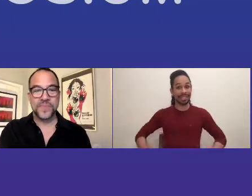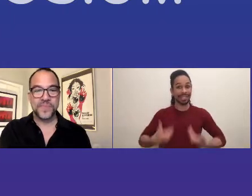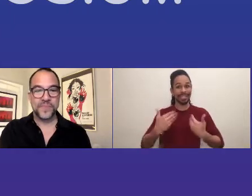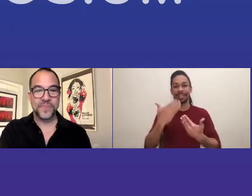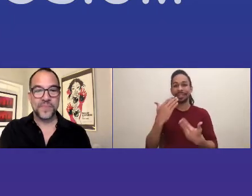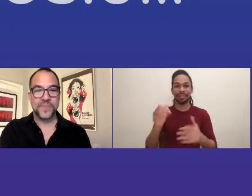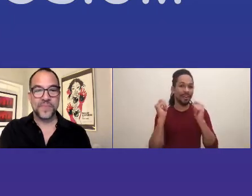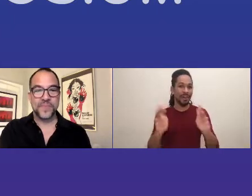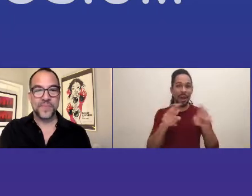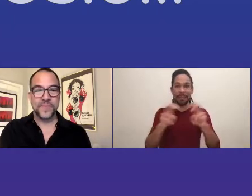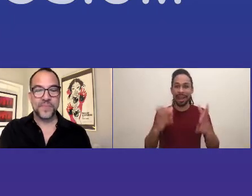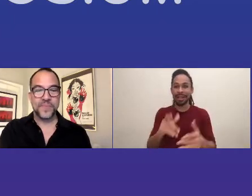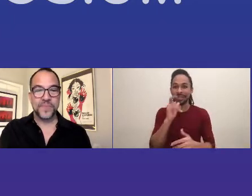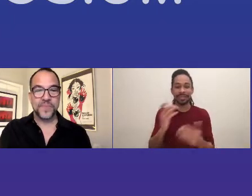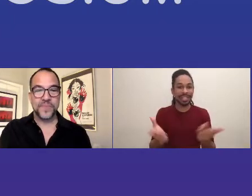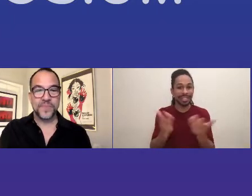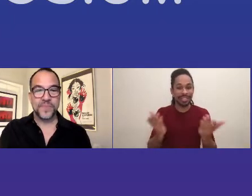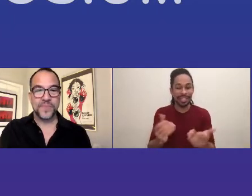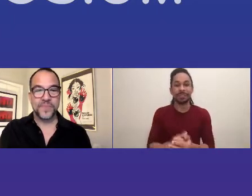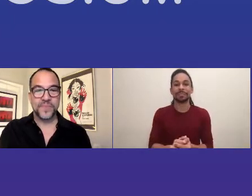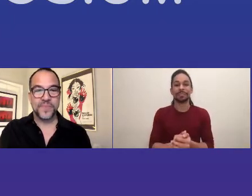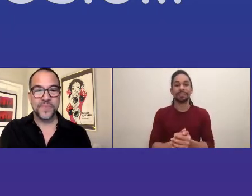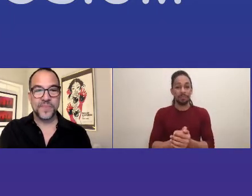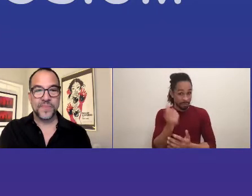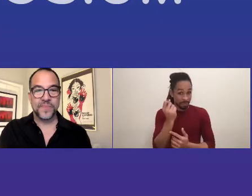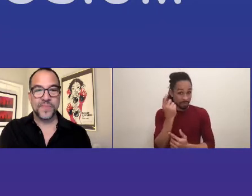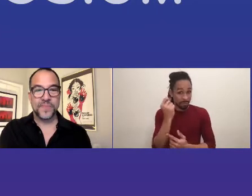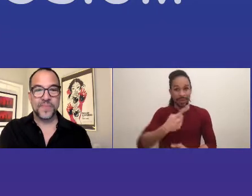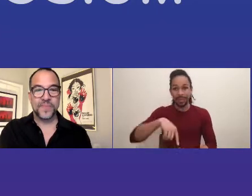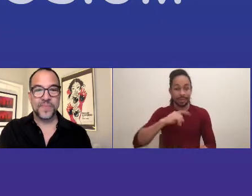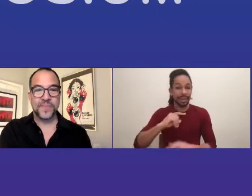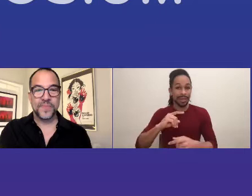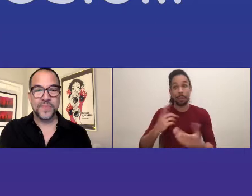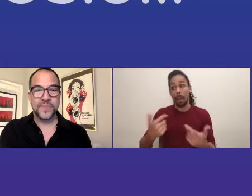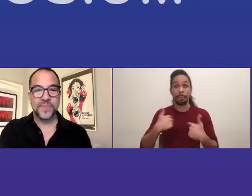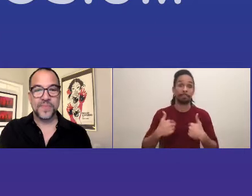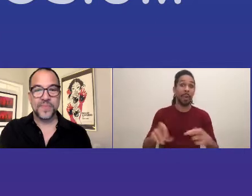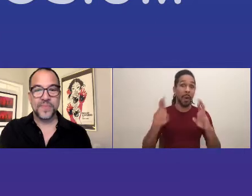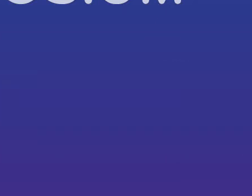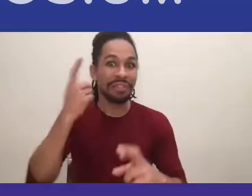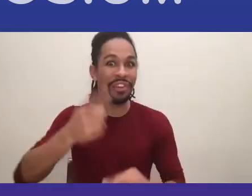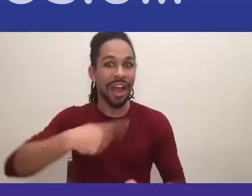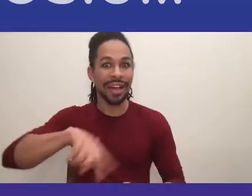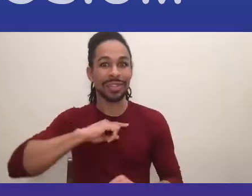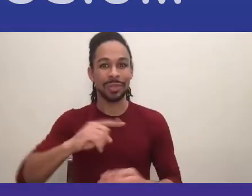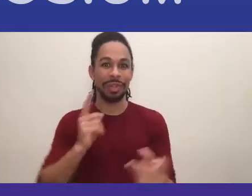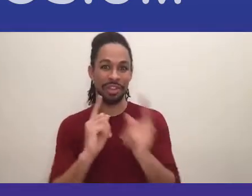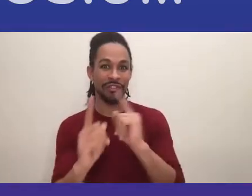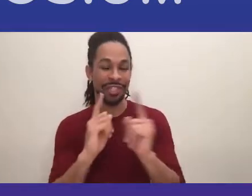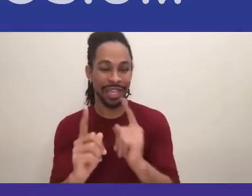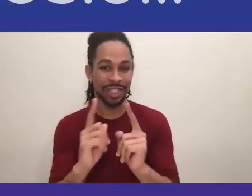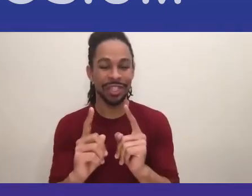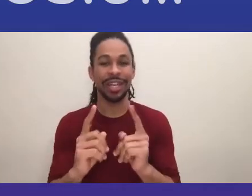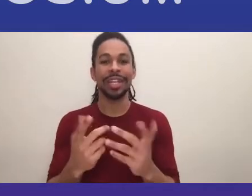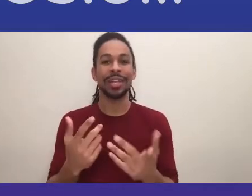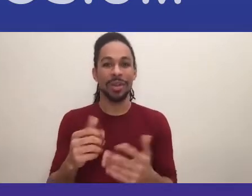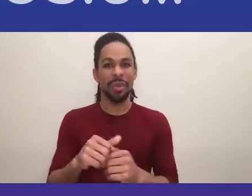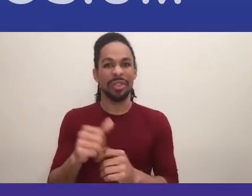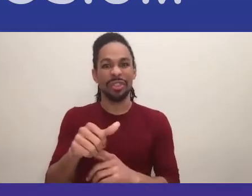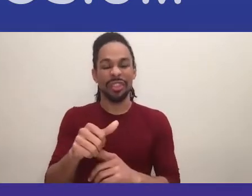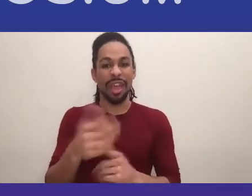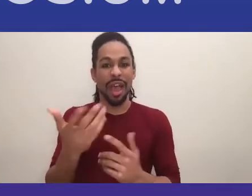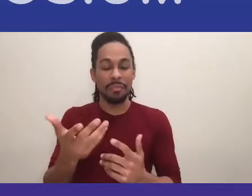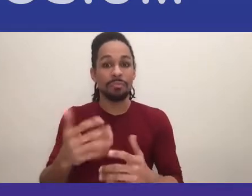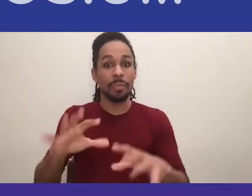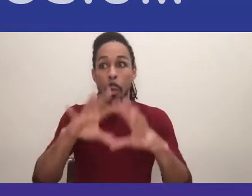here. As I'm hoping for us to be in a conversation of otherwise world making, I'm going to turn